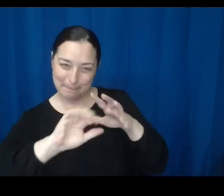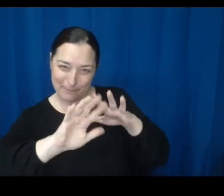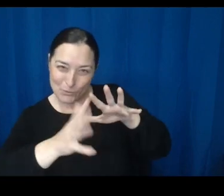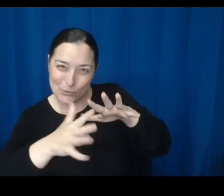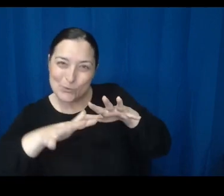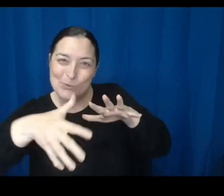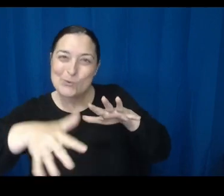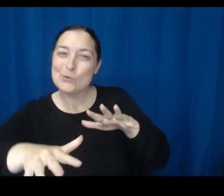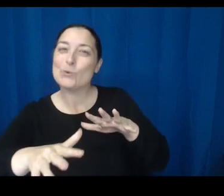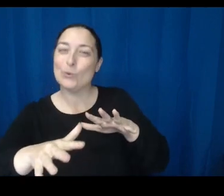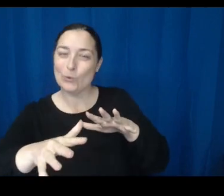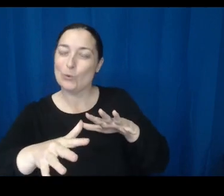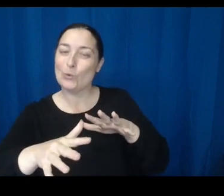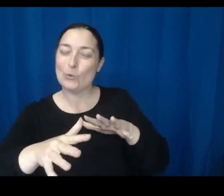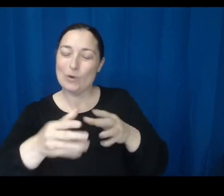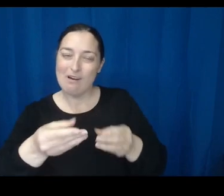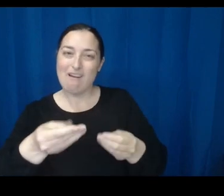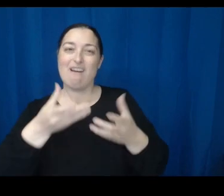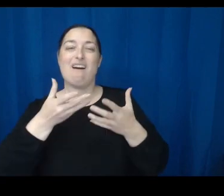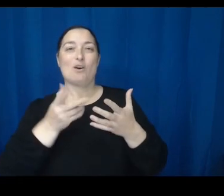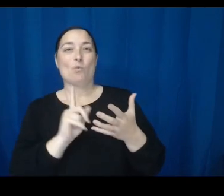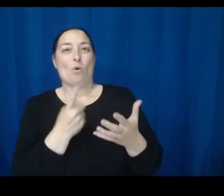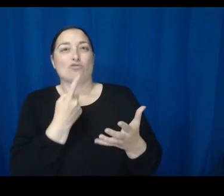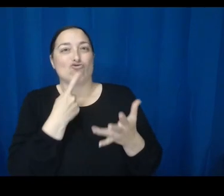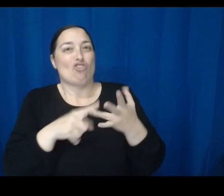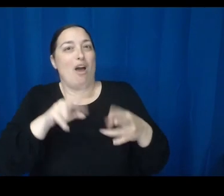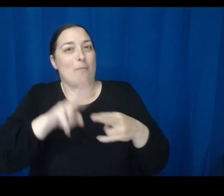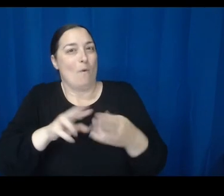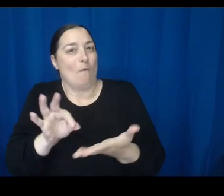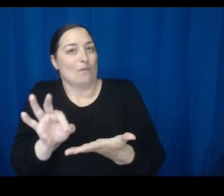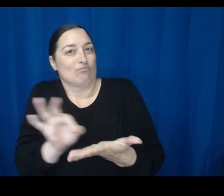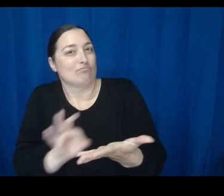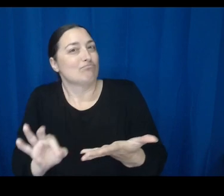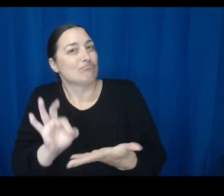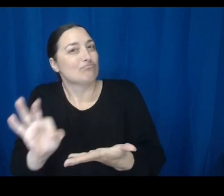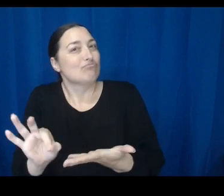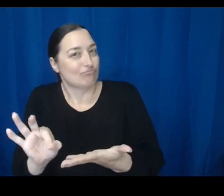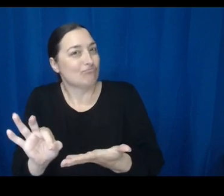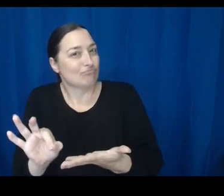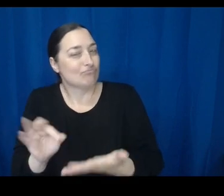of informing the type of mark that you're making.